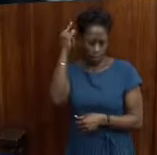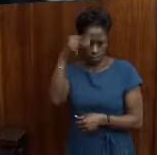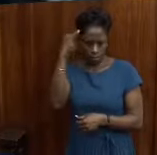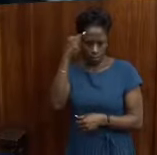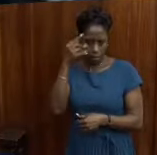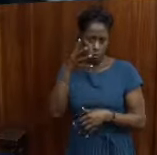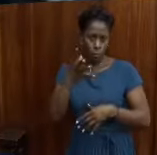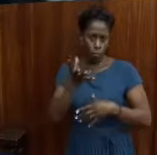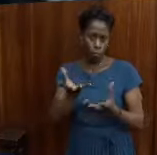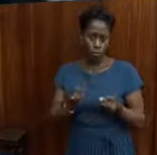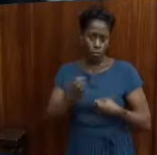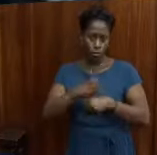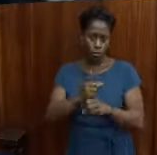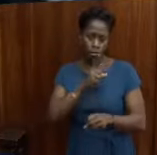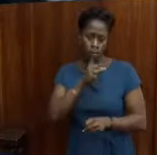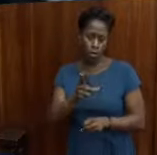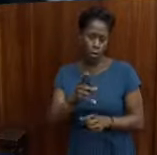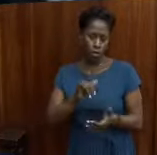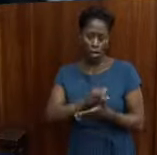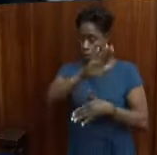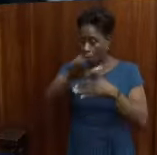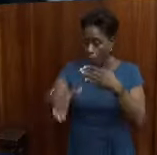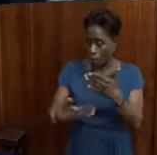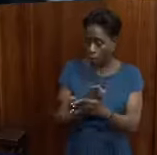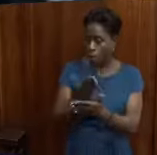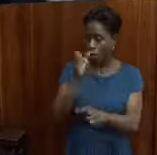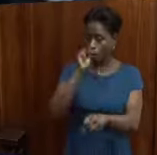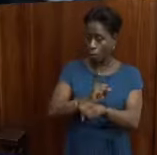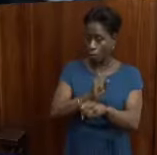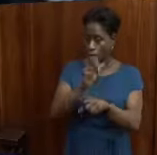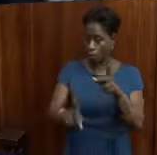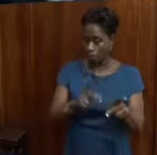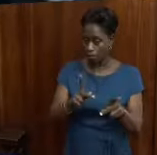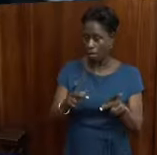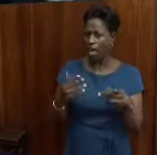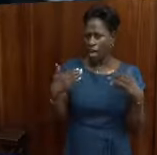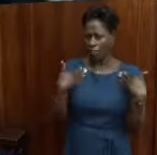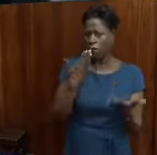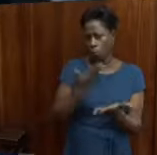lay the foundation to ensure all workers earn a living wage.